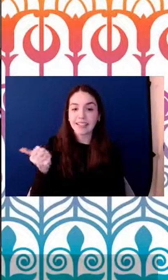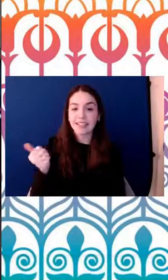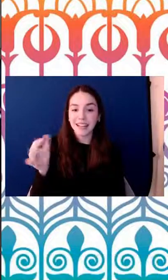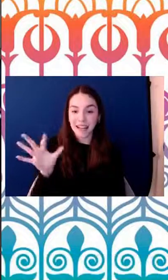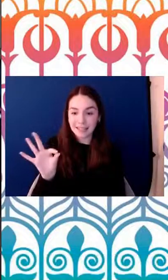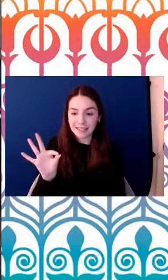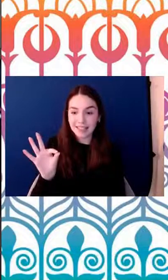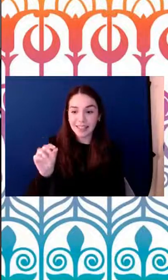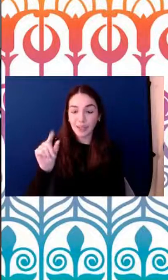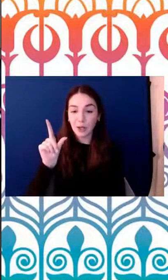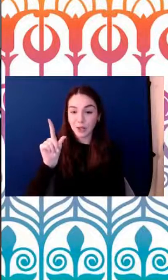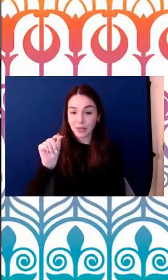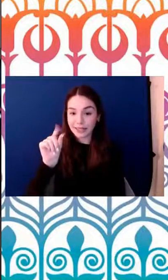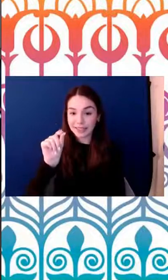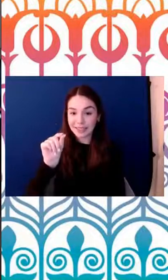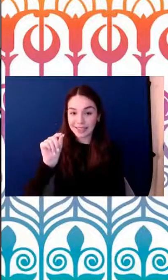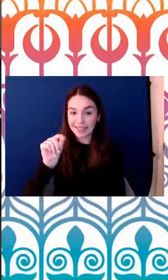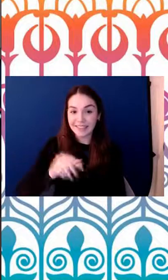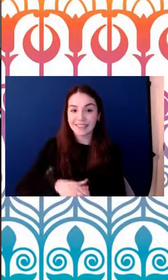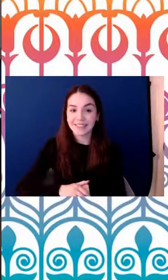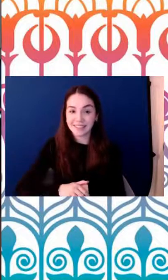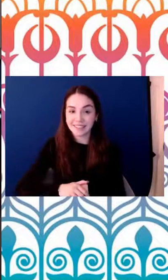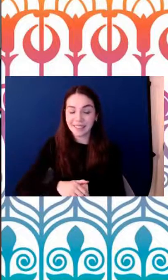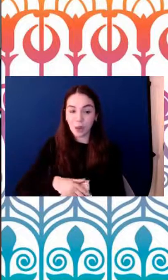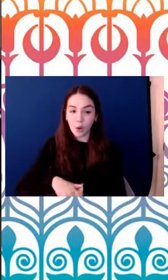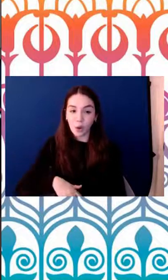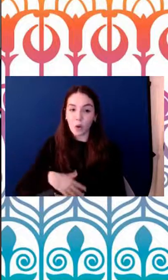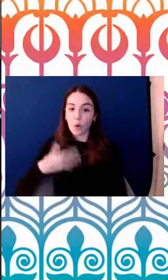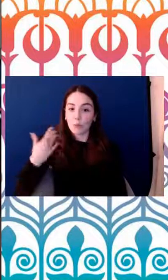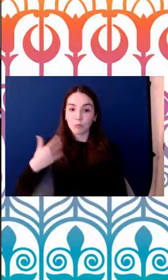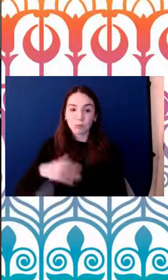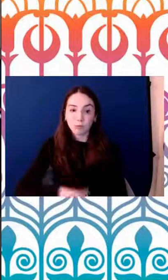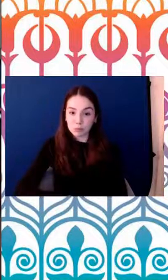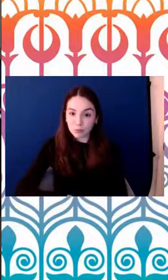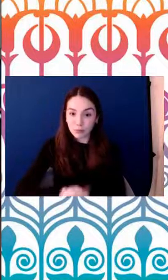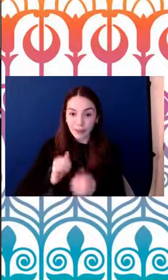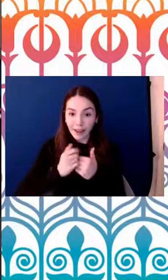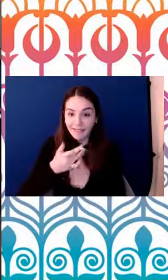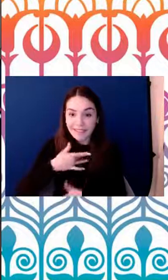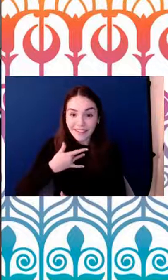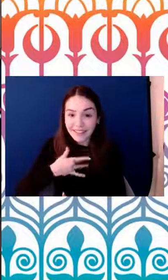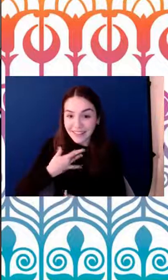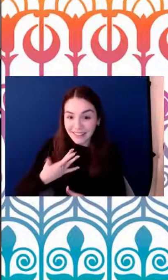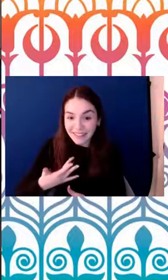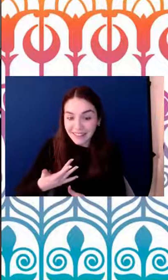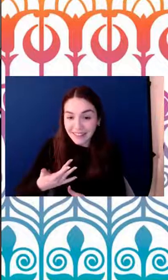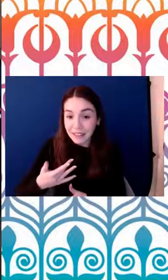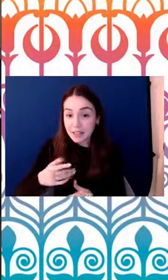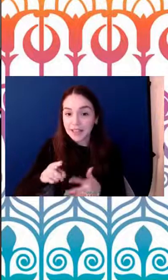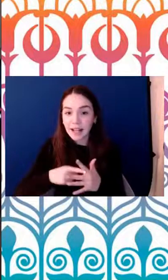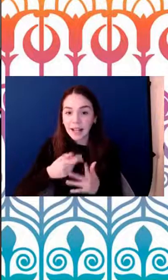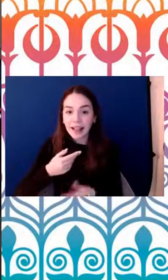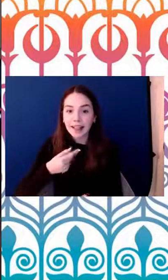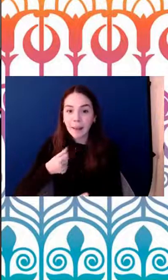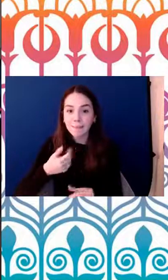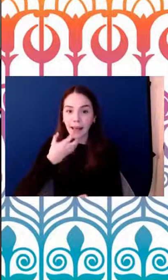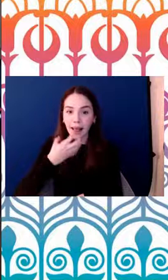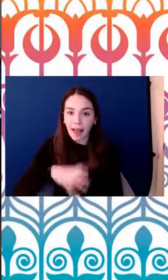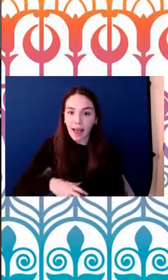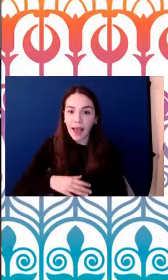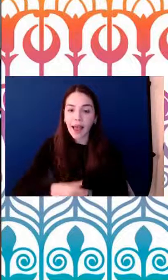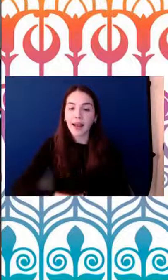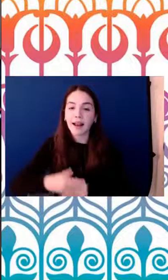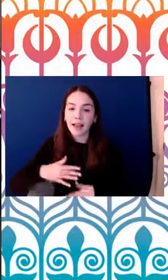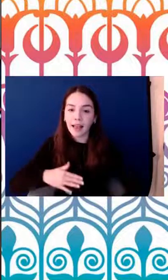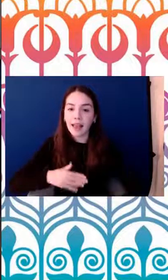18, 19, 20. Woo! How are you guys feeling? You starting to get a little hot? You're starting to